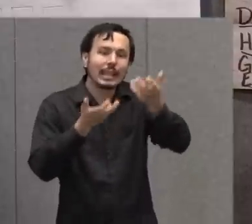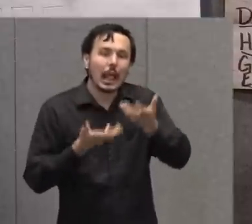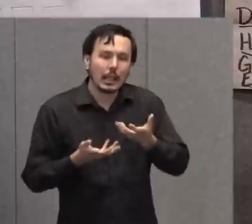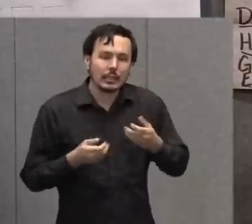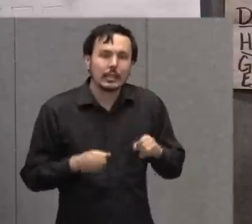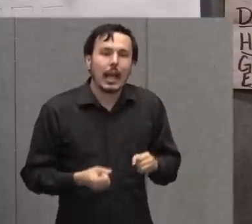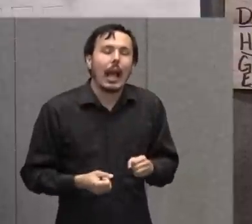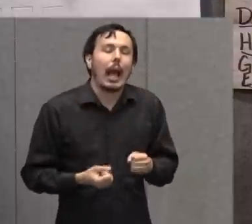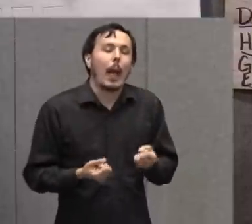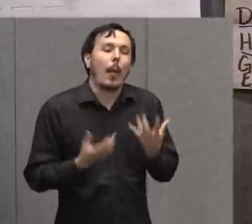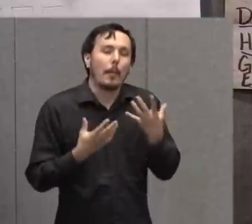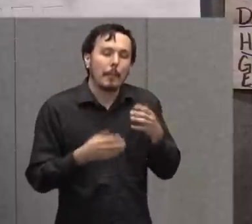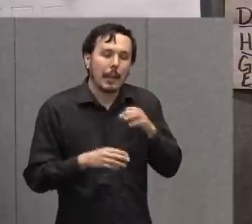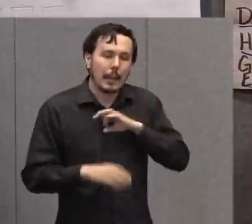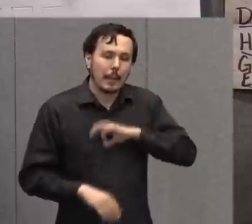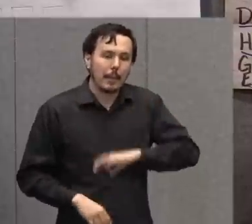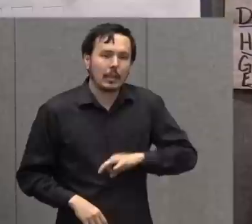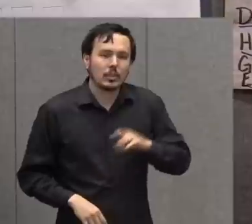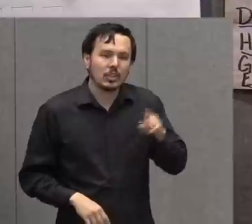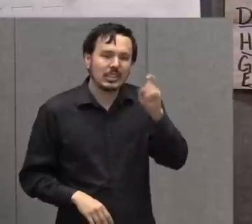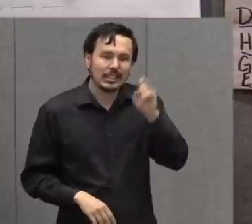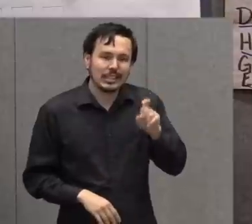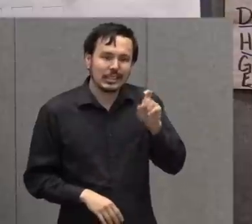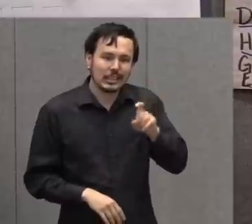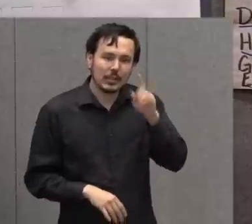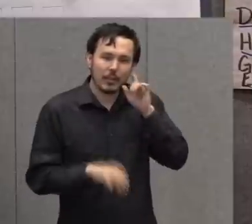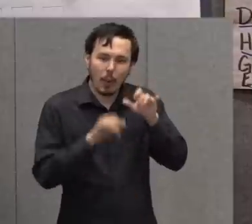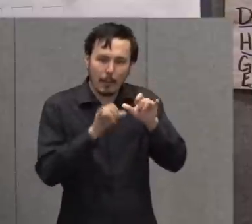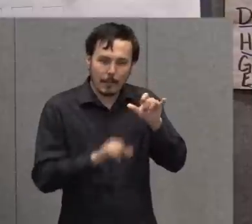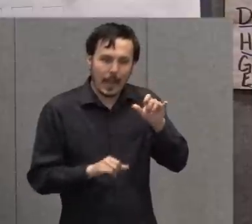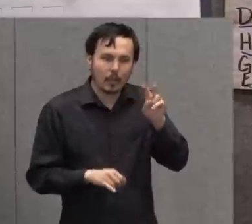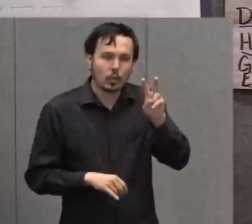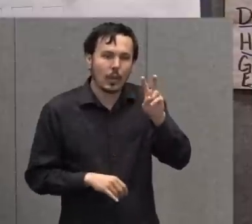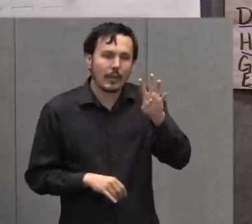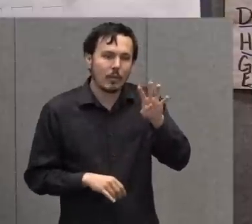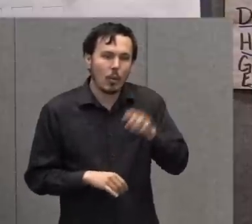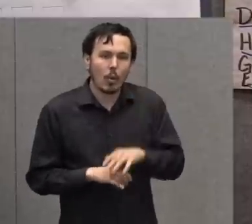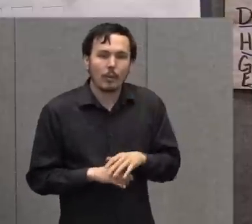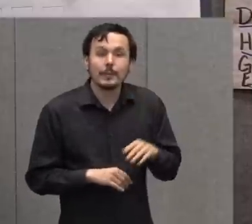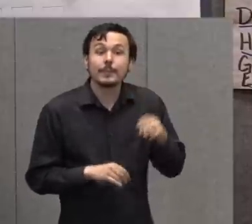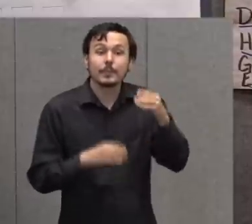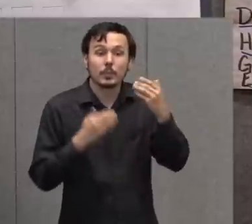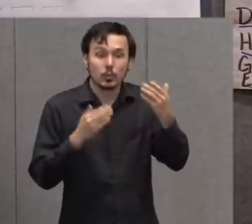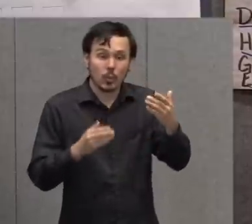underline that we are doing pattern 24.